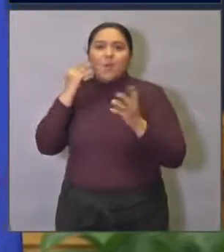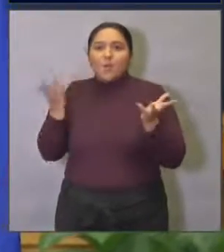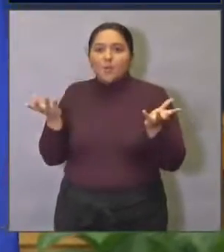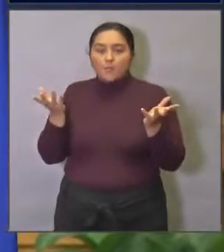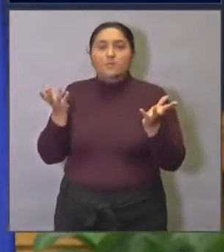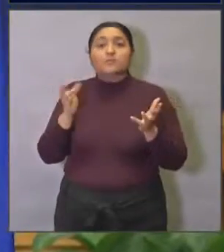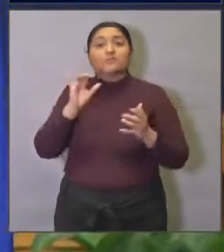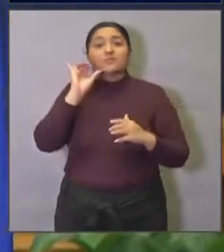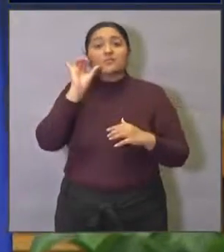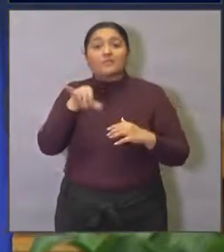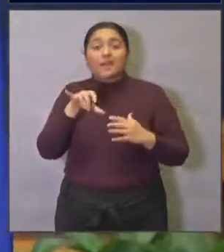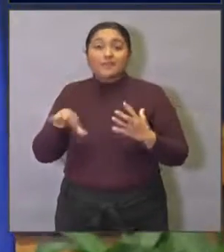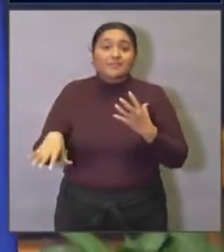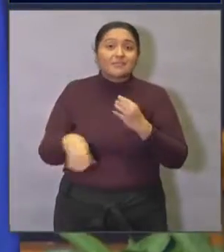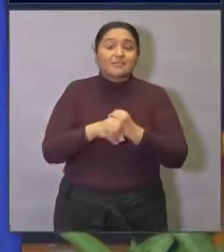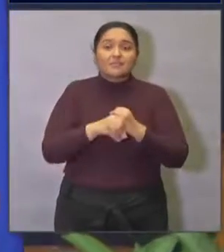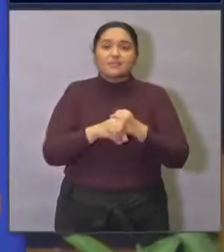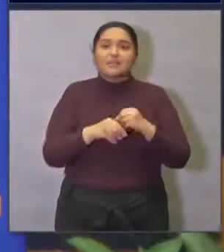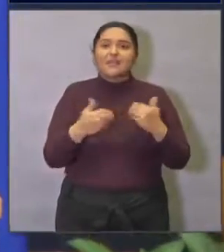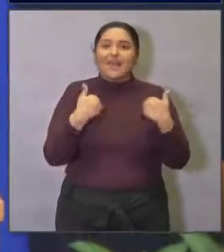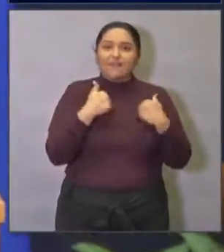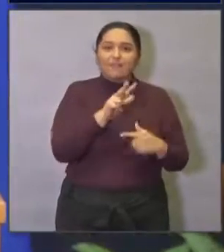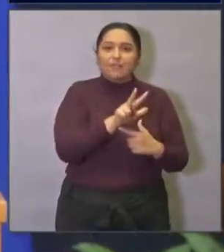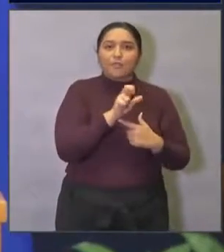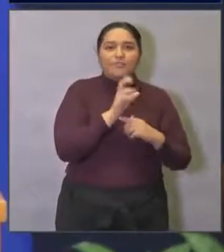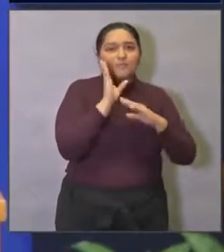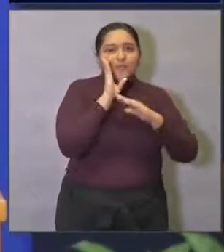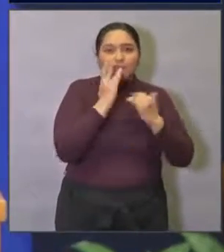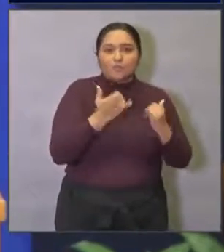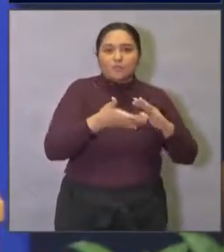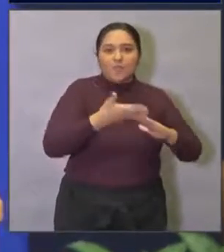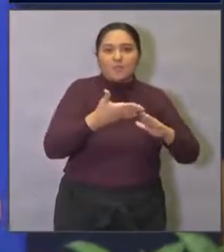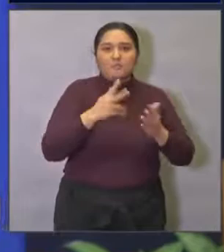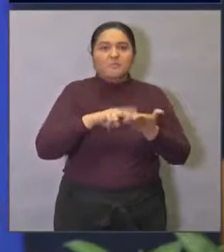the existing 300 beds that are currently in operation.